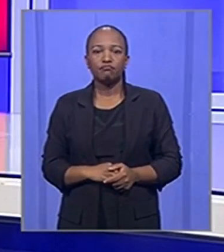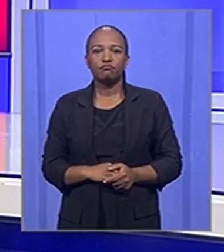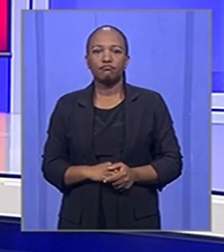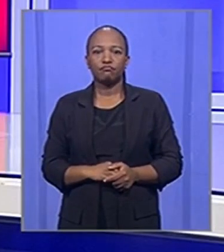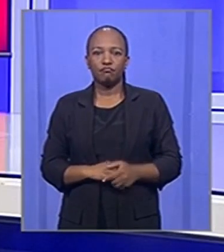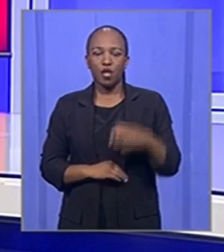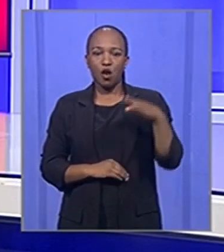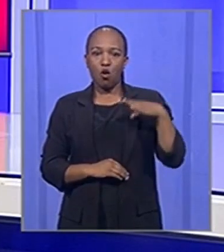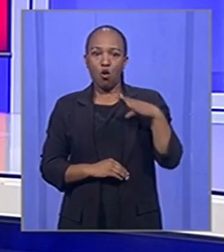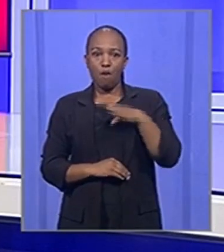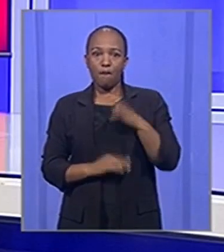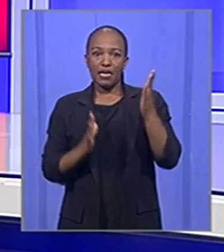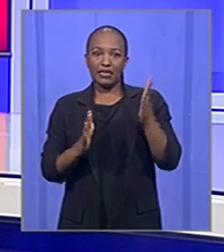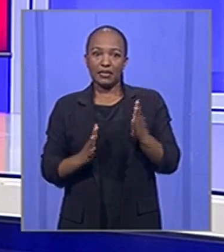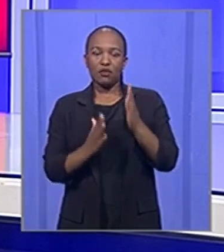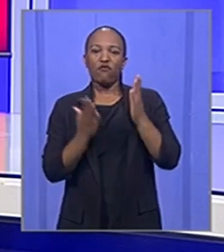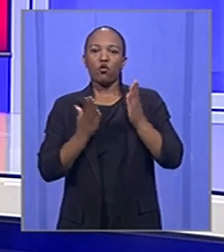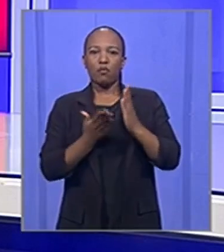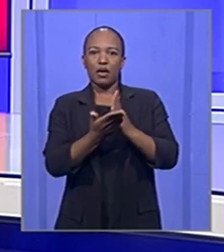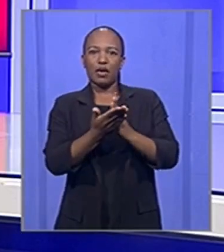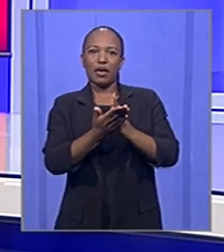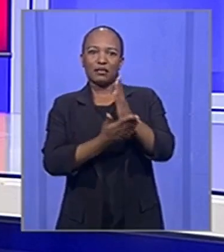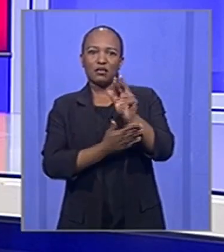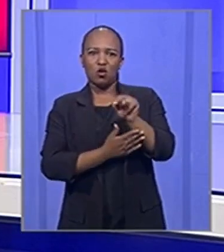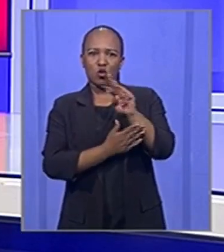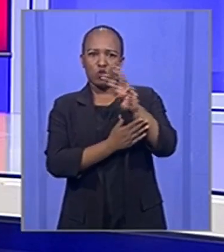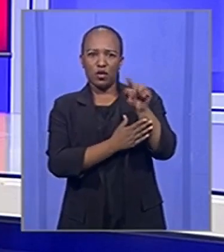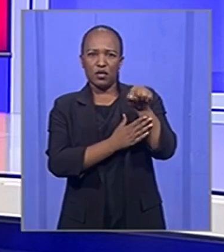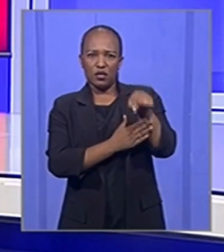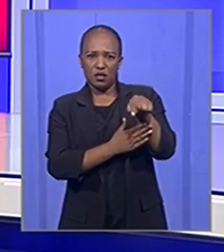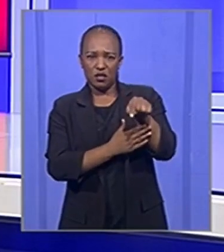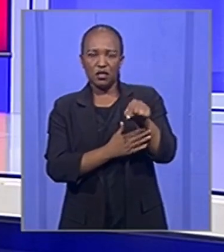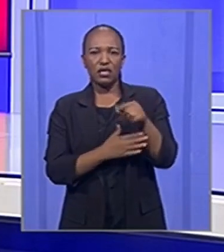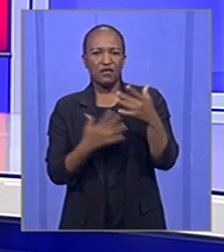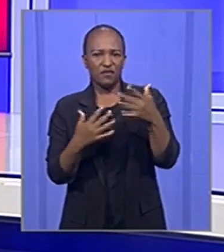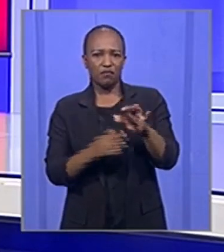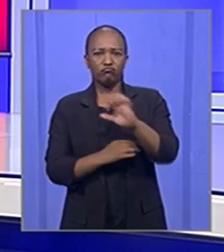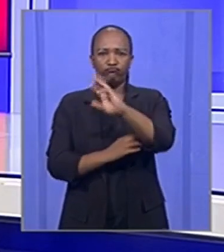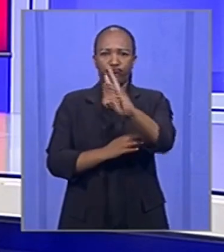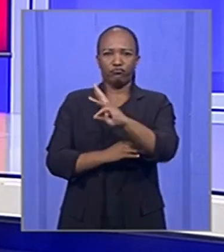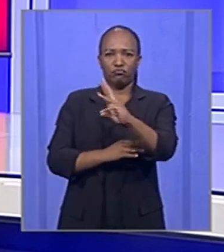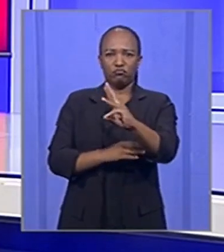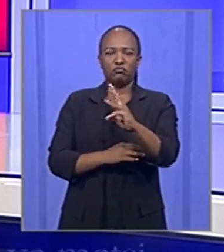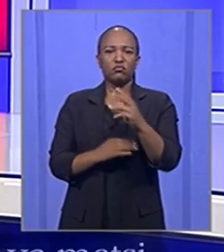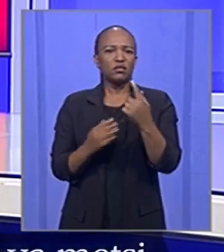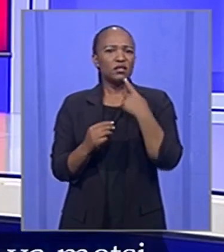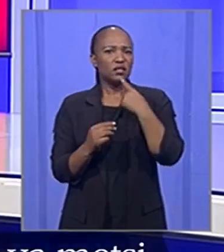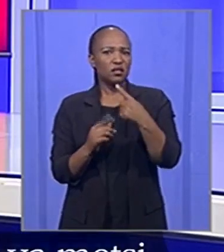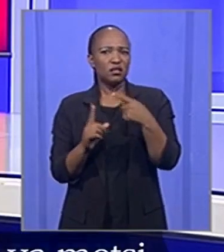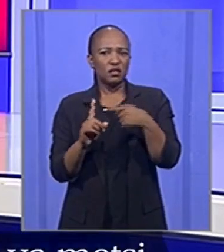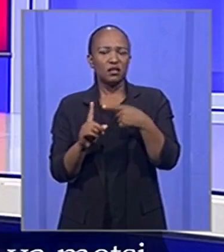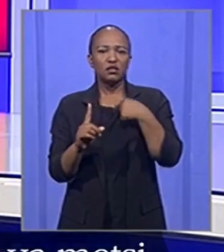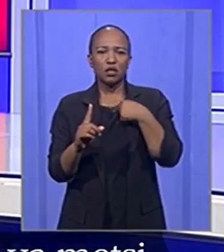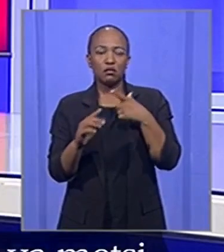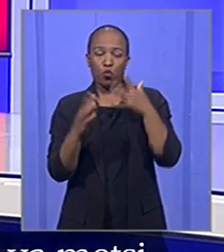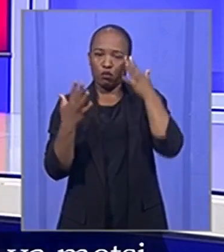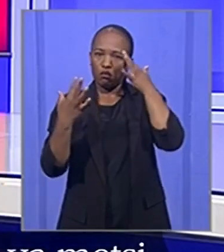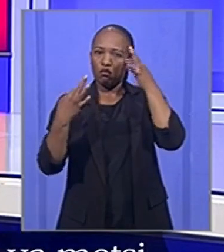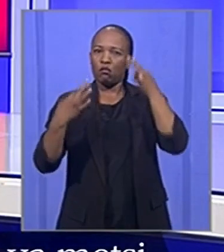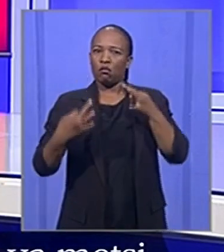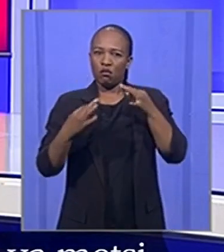Komishini ya ditokelo tsa botho Northwest e tshoseditse ka le renga itlilong ka mehato e